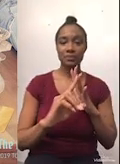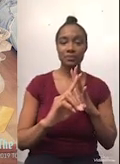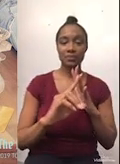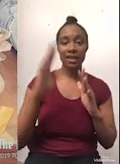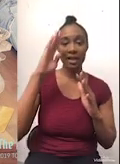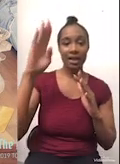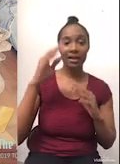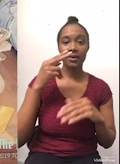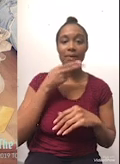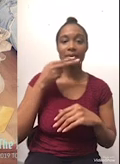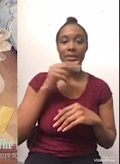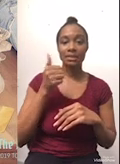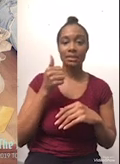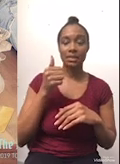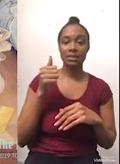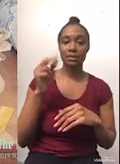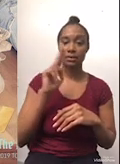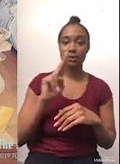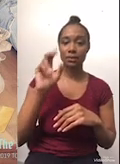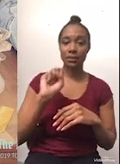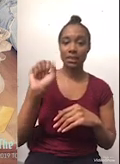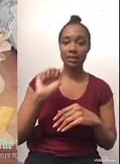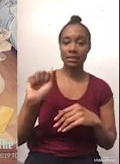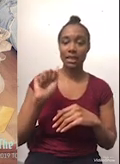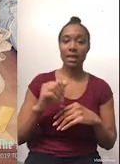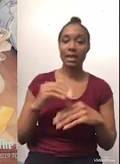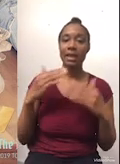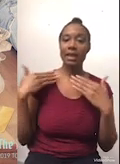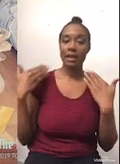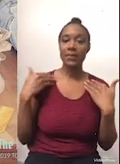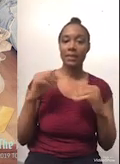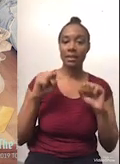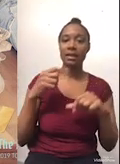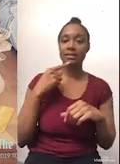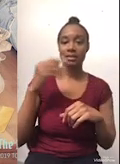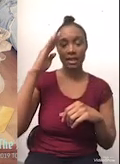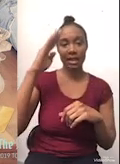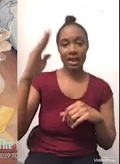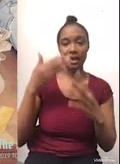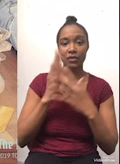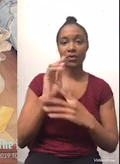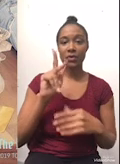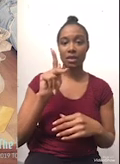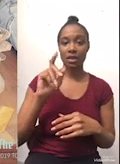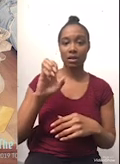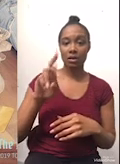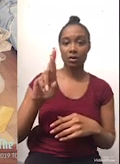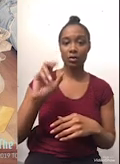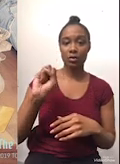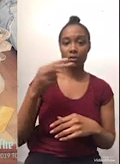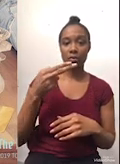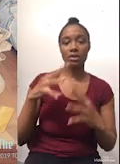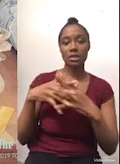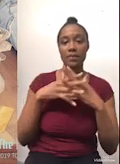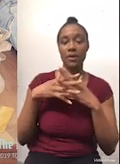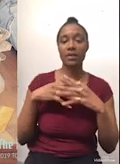USA. I'm glad to send greetings to you guys through Cake Crush America. Thanks a lot for showing support and love from